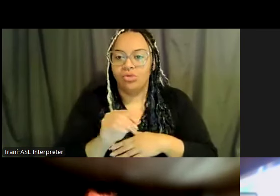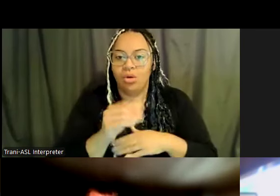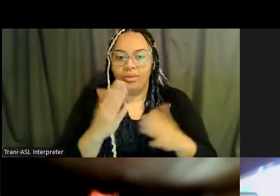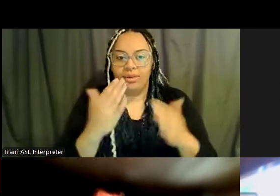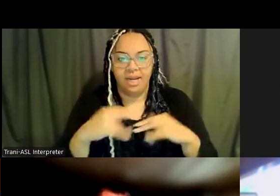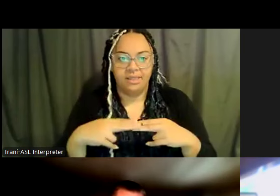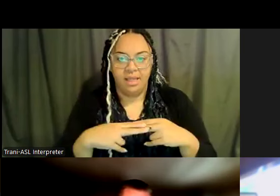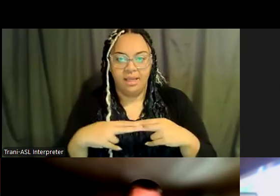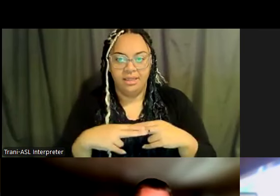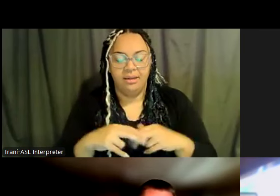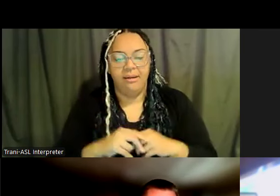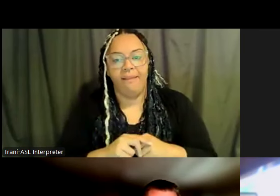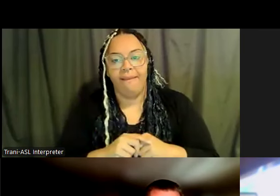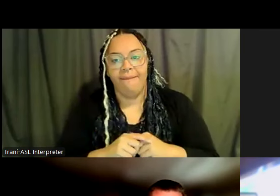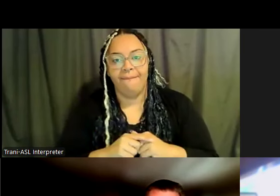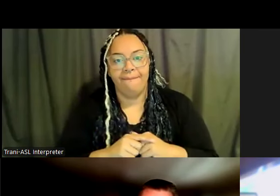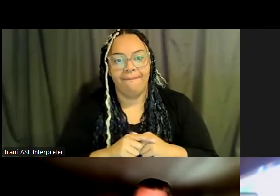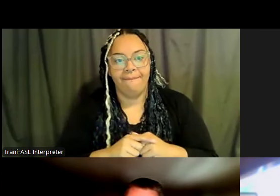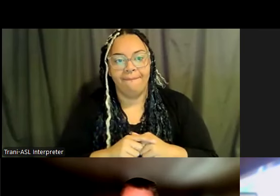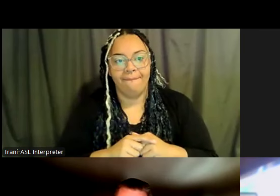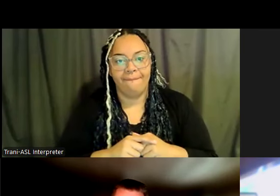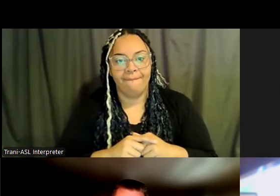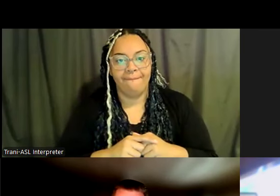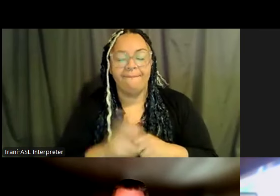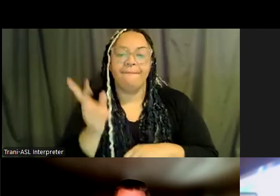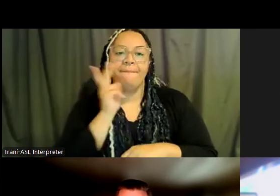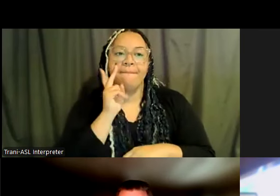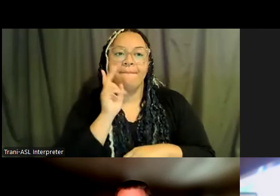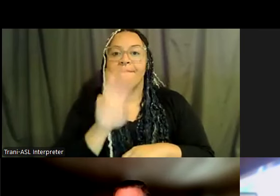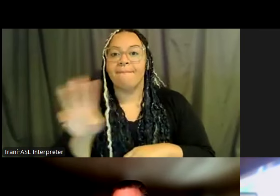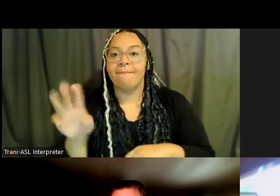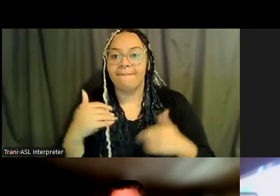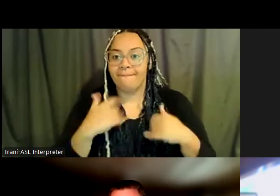slide, you'll see that the website